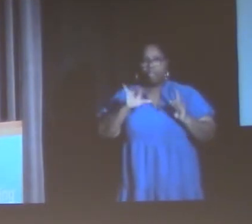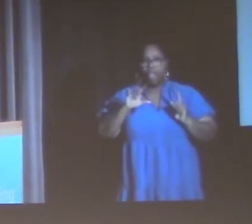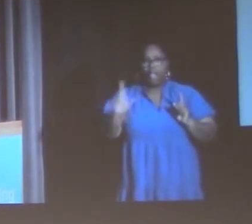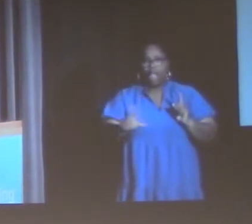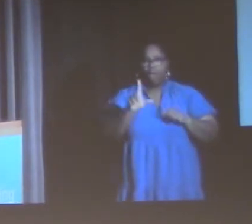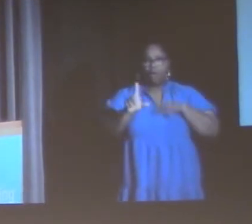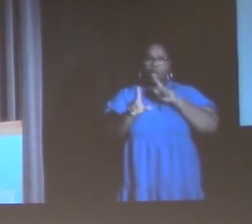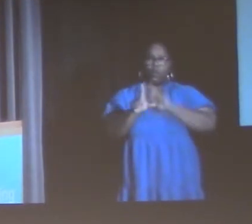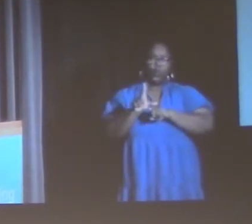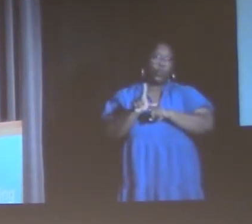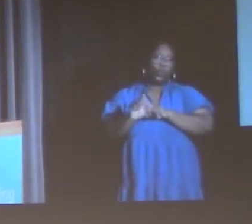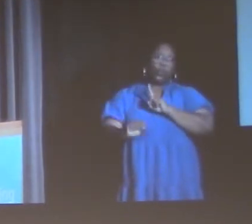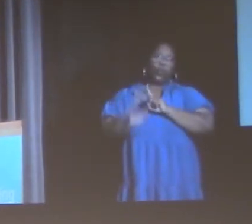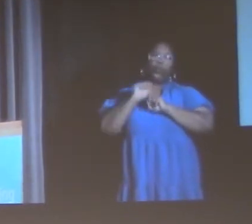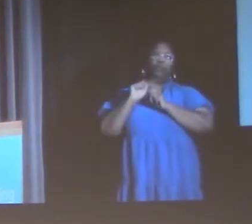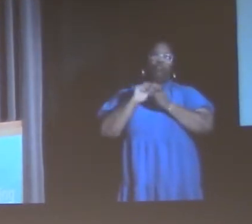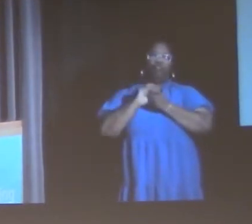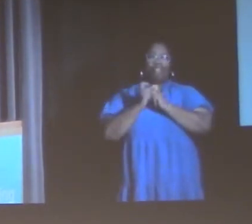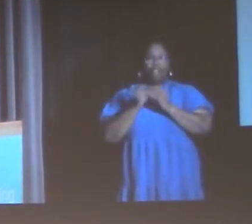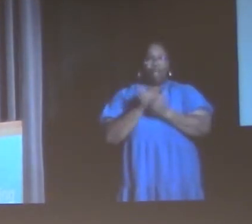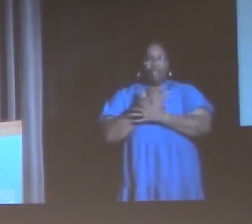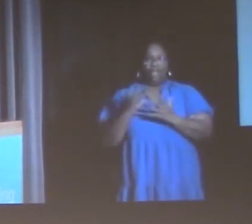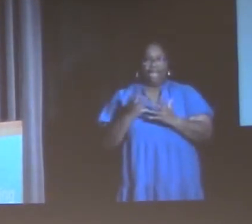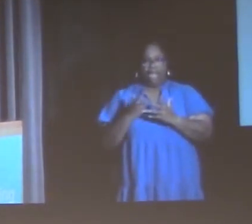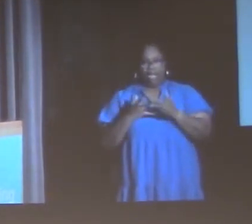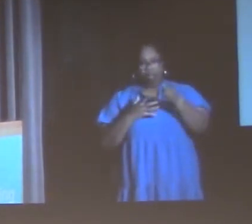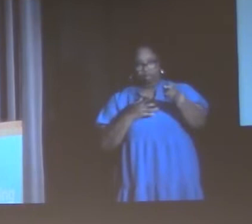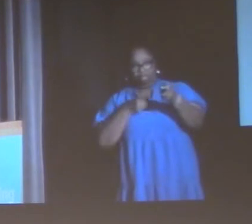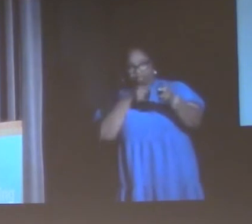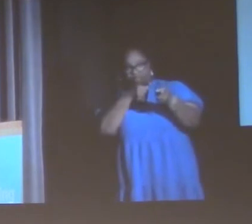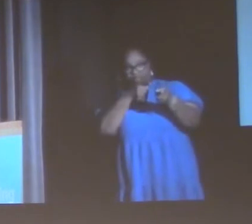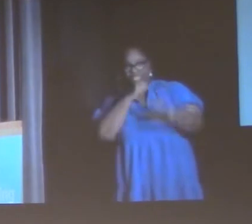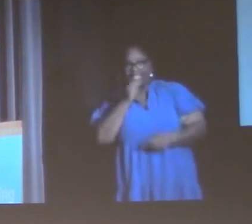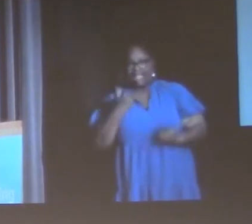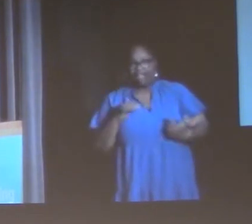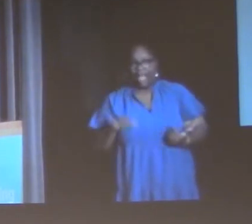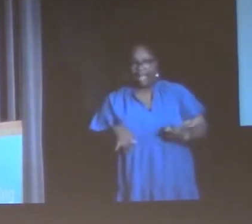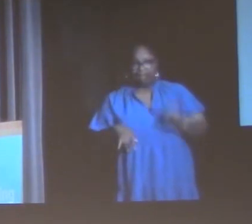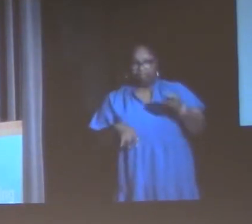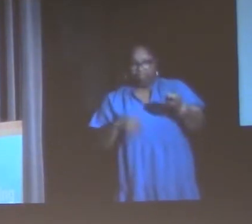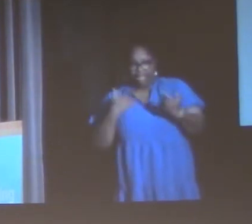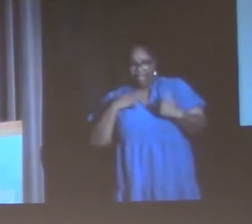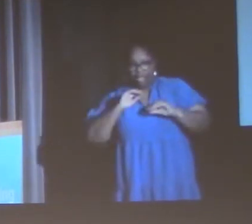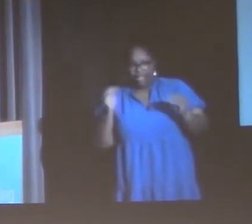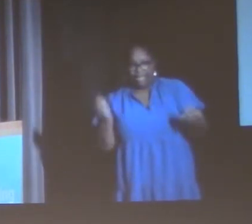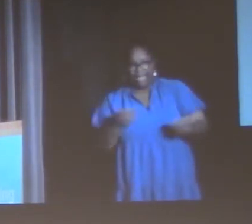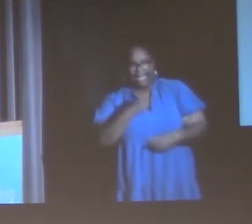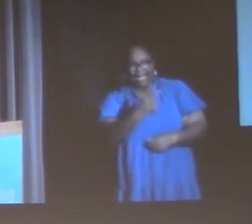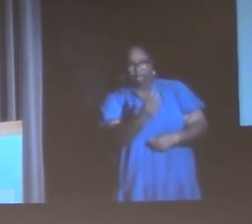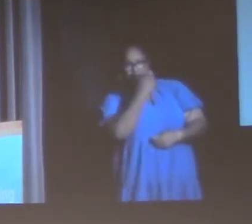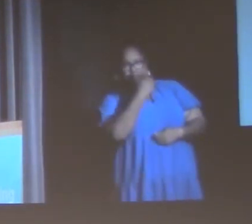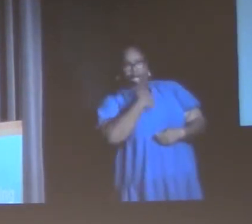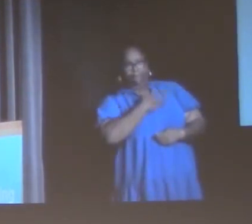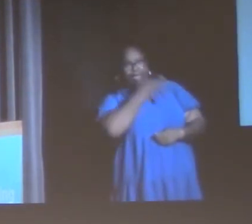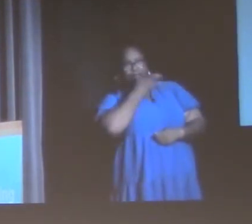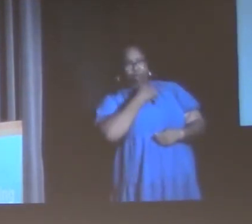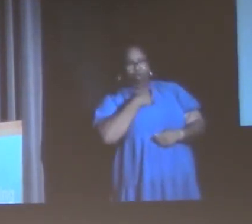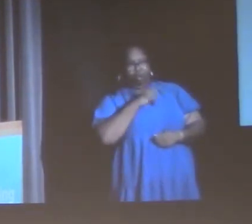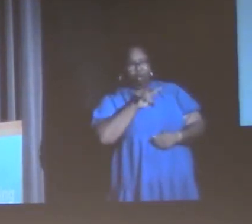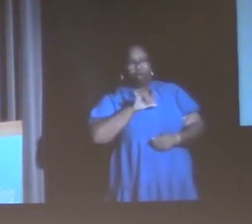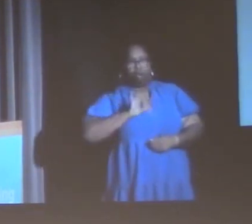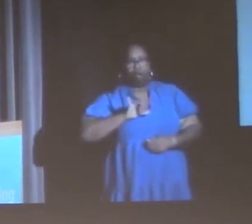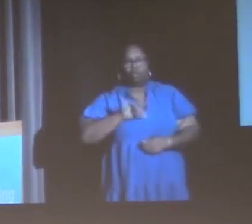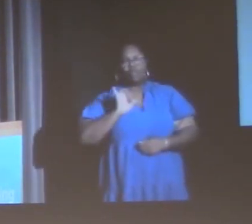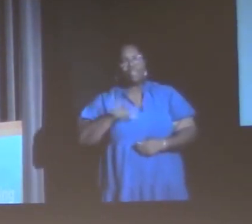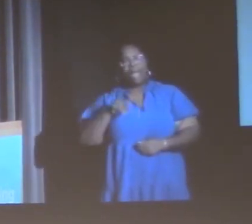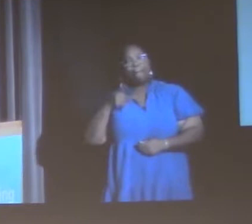He didn't have that. He didn't have parents. He saw me as the expert at the beginning. And so that pact had to address that.